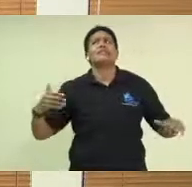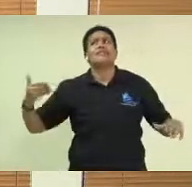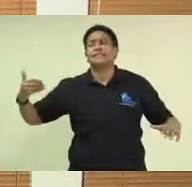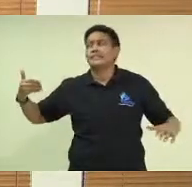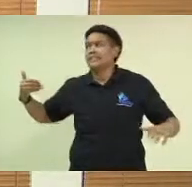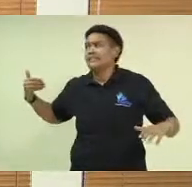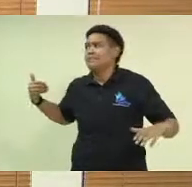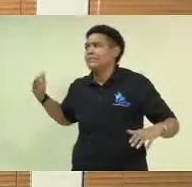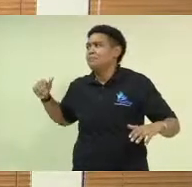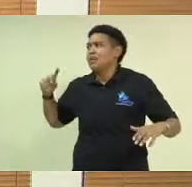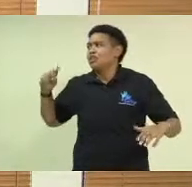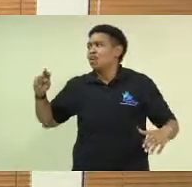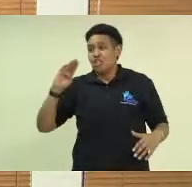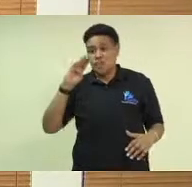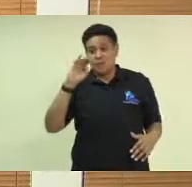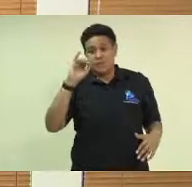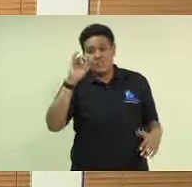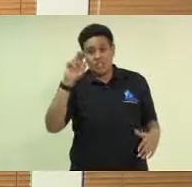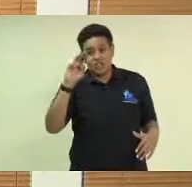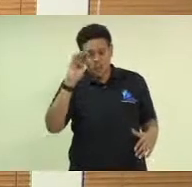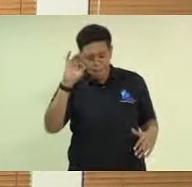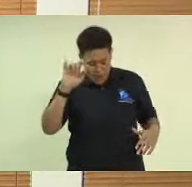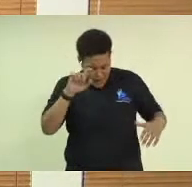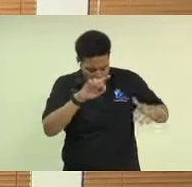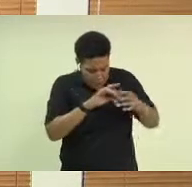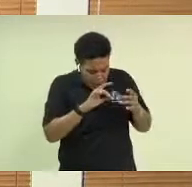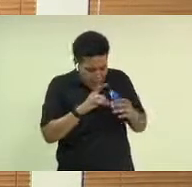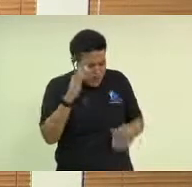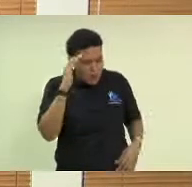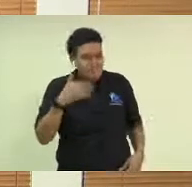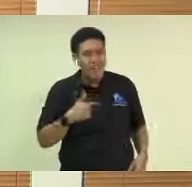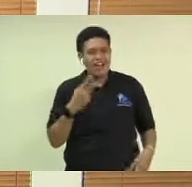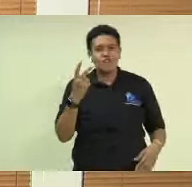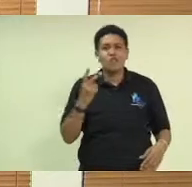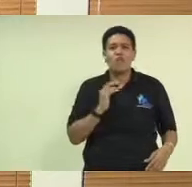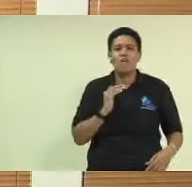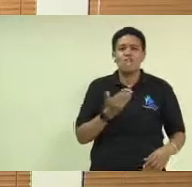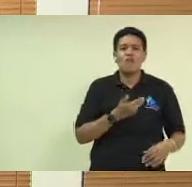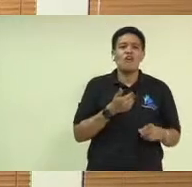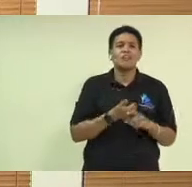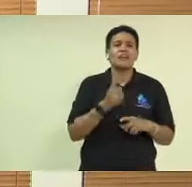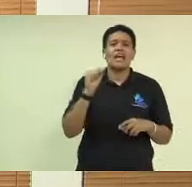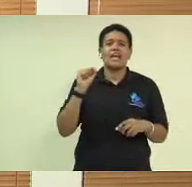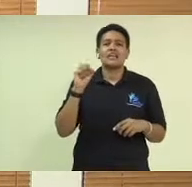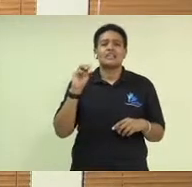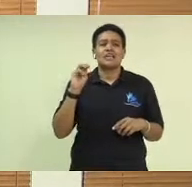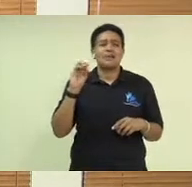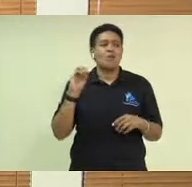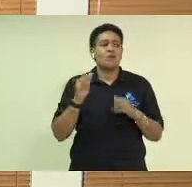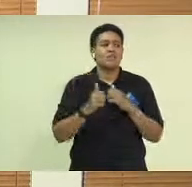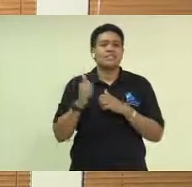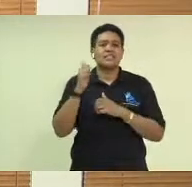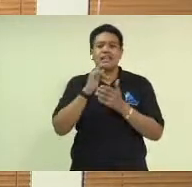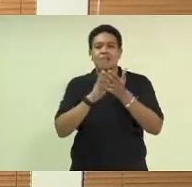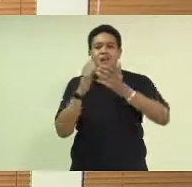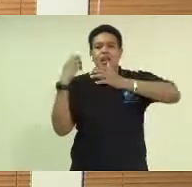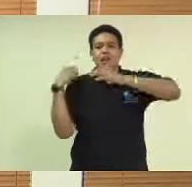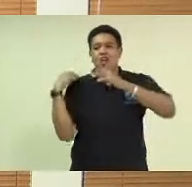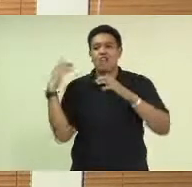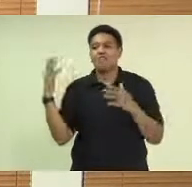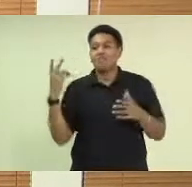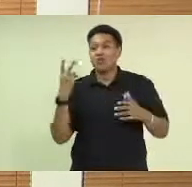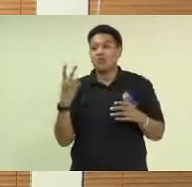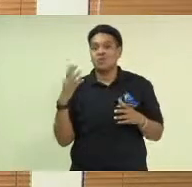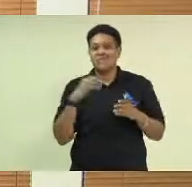by Dr. Bisesa Mackenzie, we invited two of our SMOs, senior medical officers.